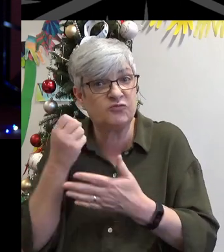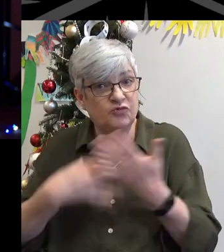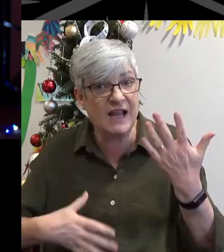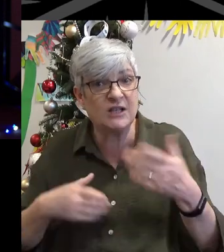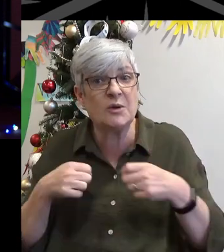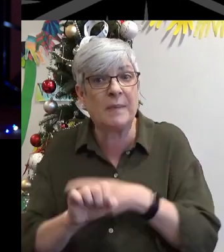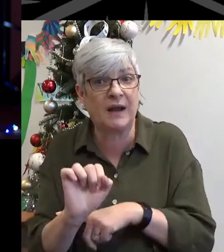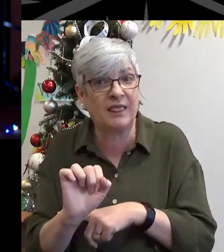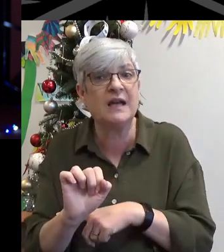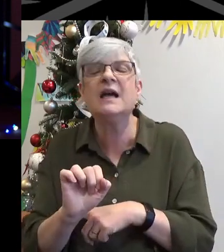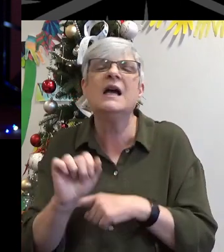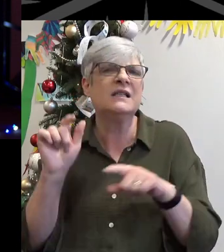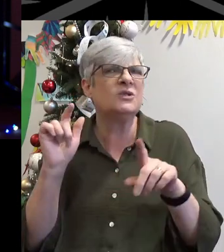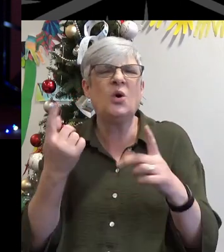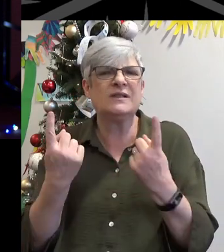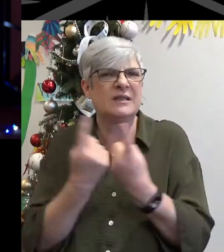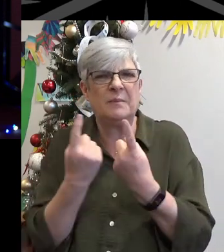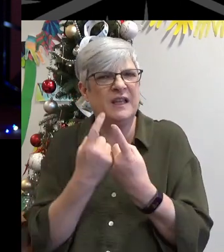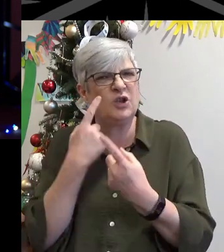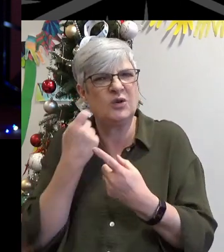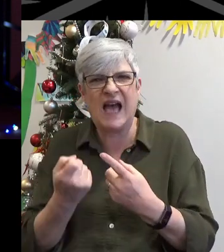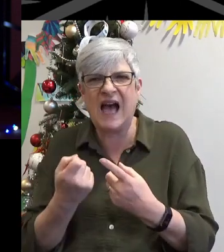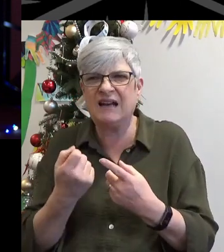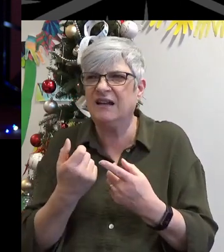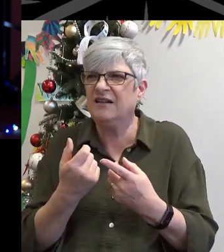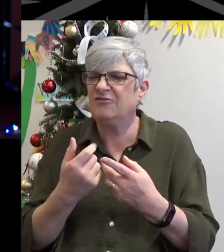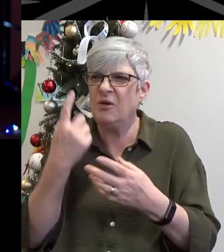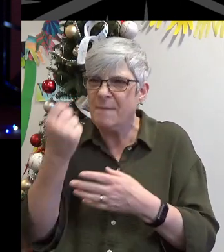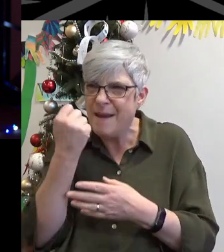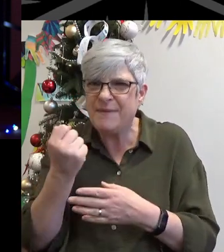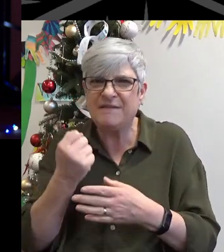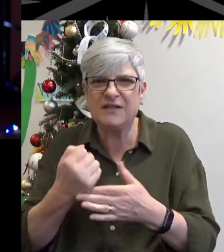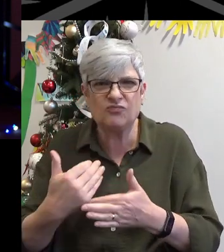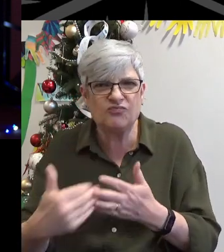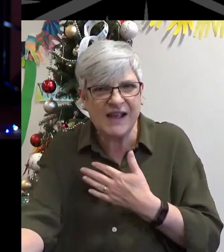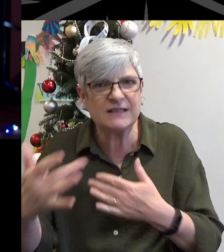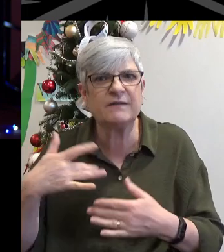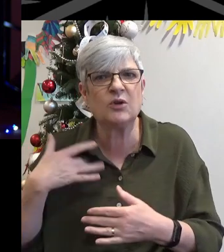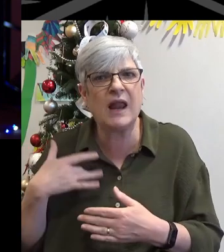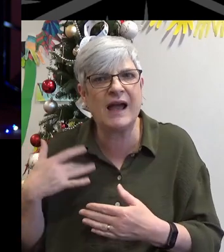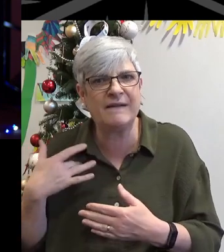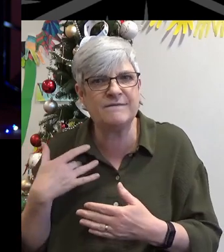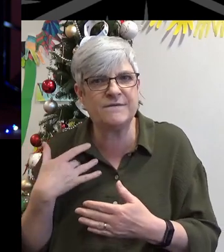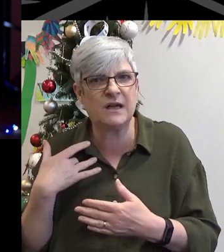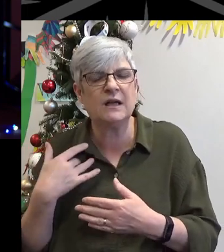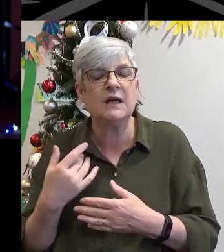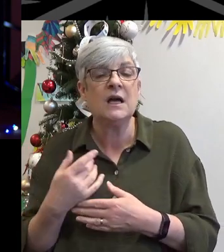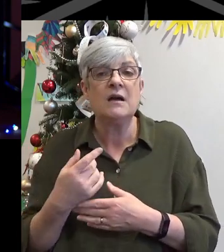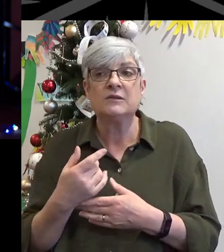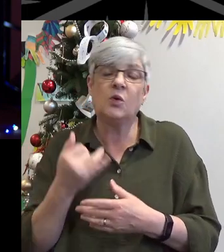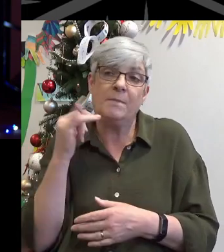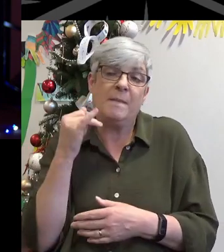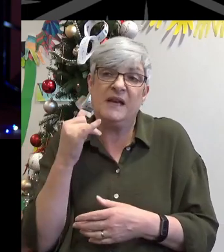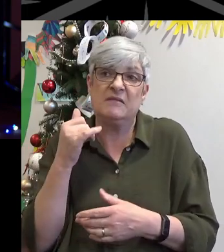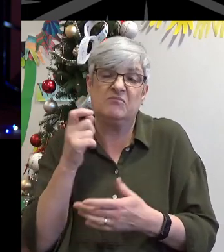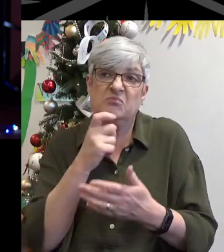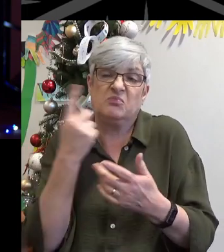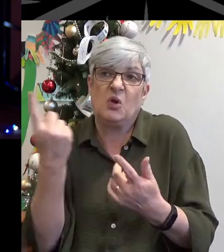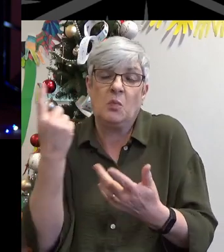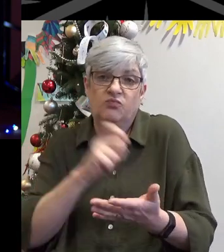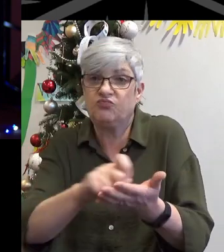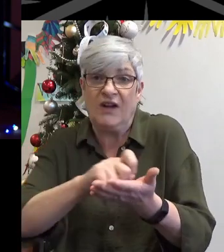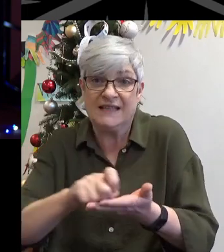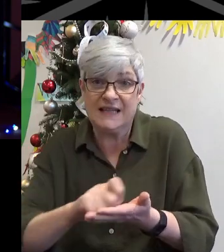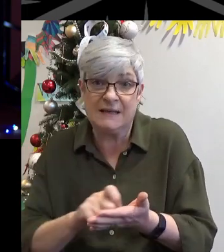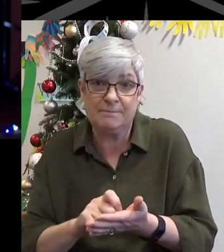hardly becomes something that they can dine out on for the rest of their lives. And suppose someone was writing a biography of some of these